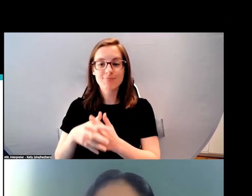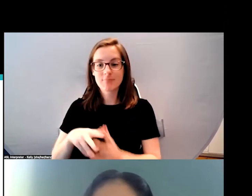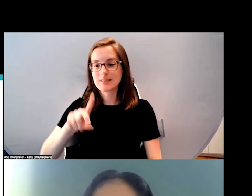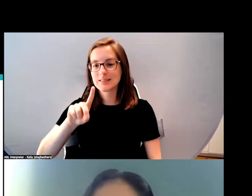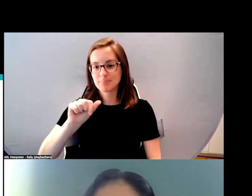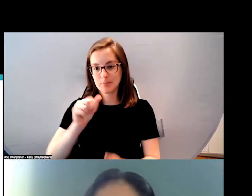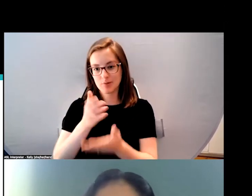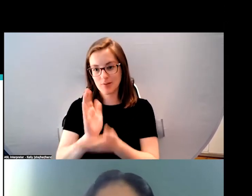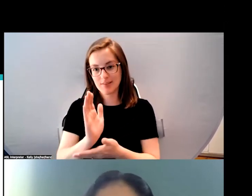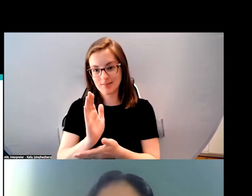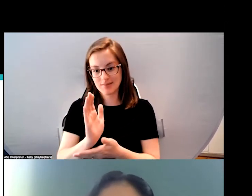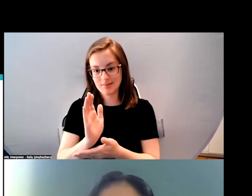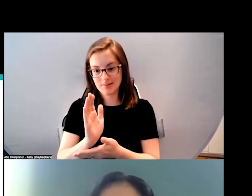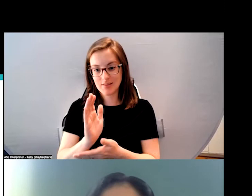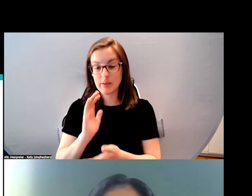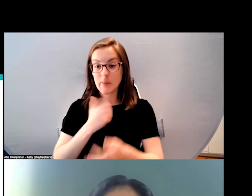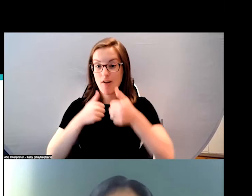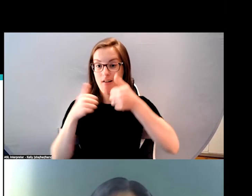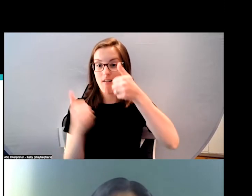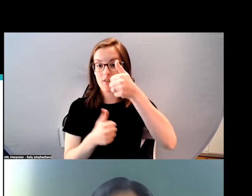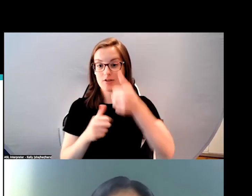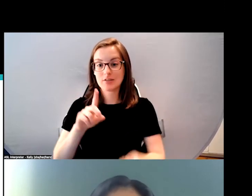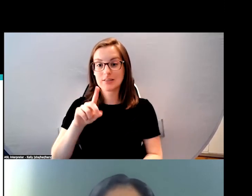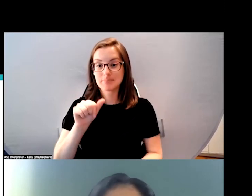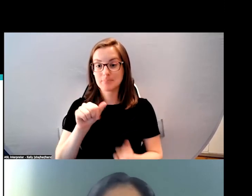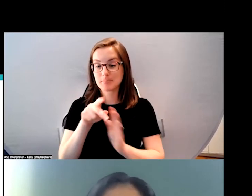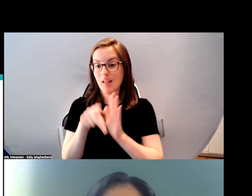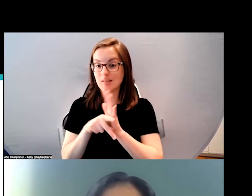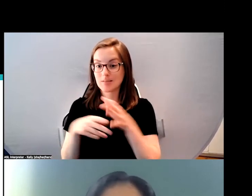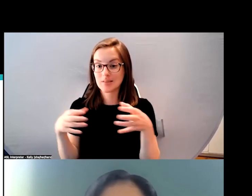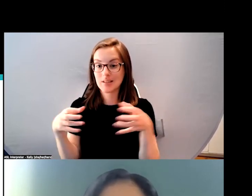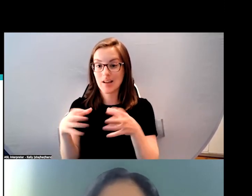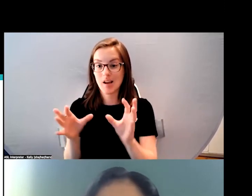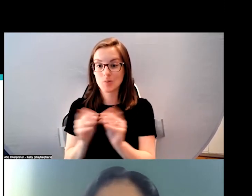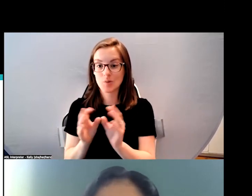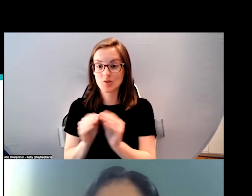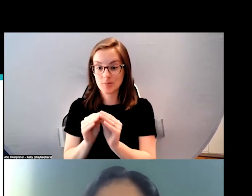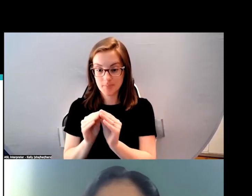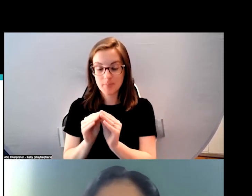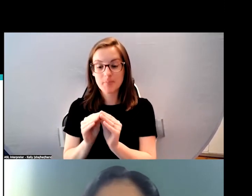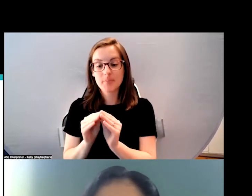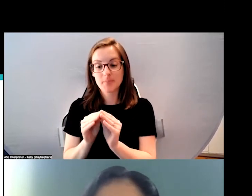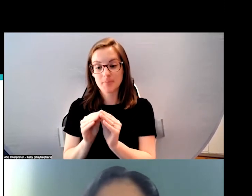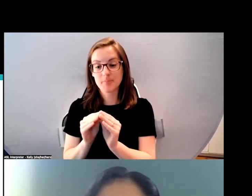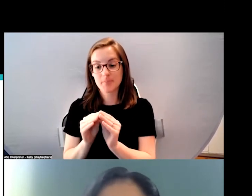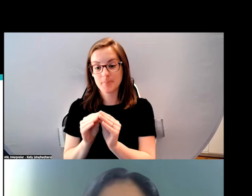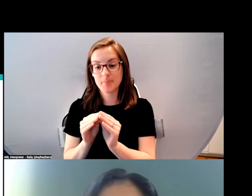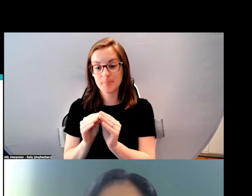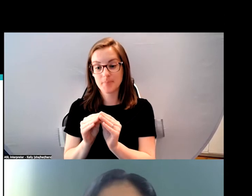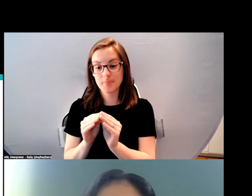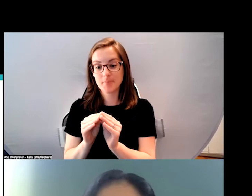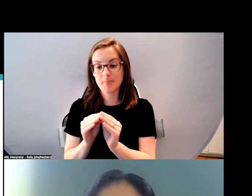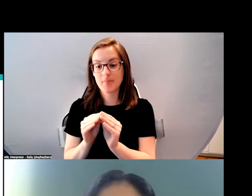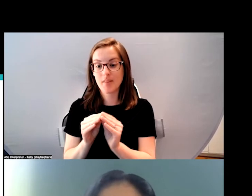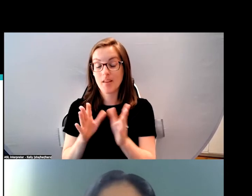rights. Since we are housed and operated by the Disability Policy Consortium, one really major aspect of our work is that